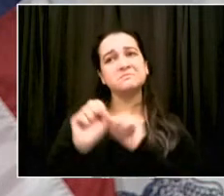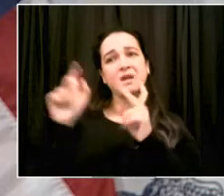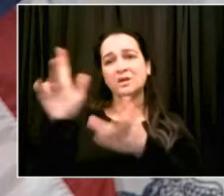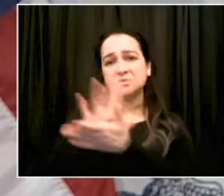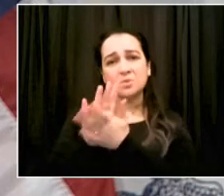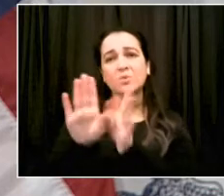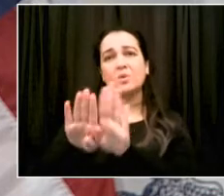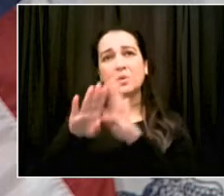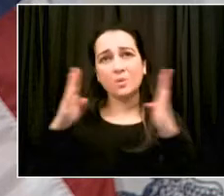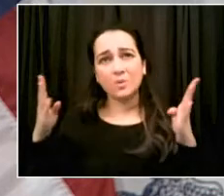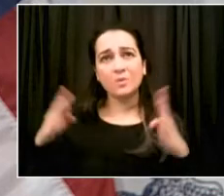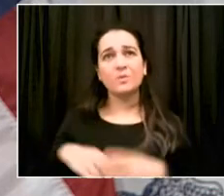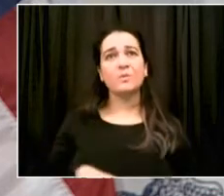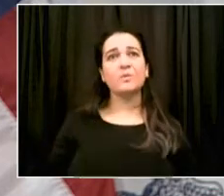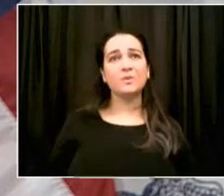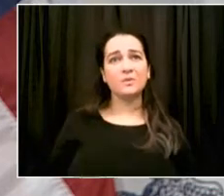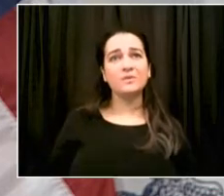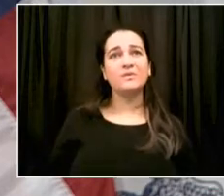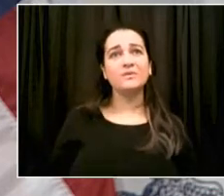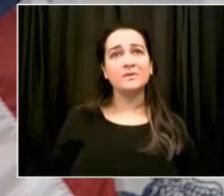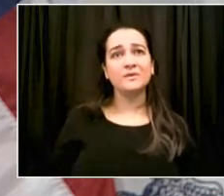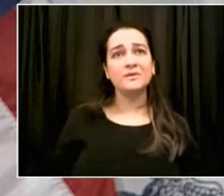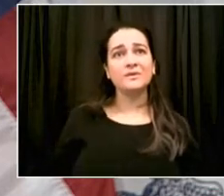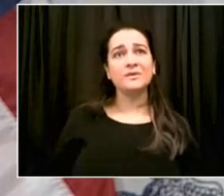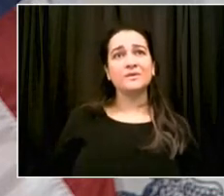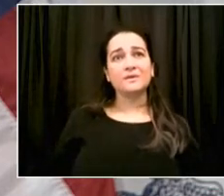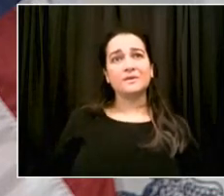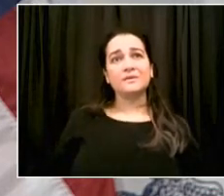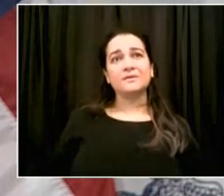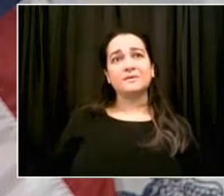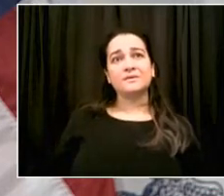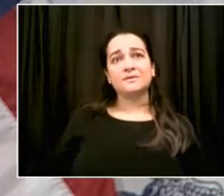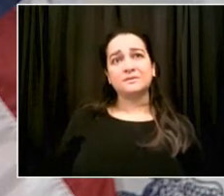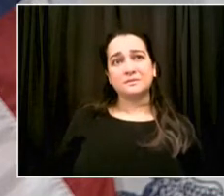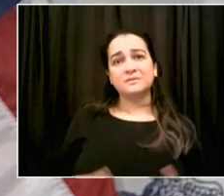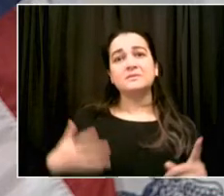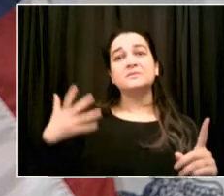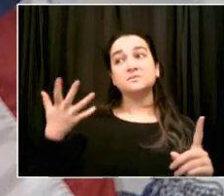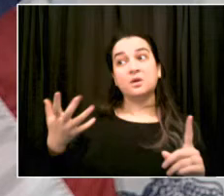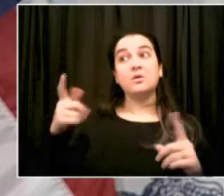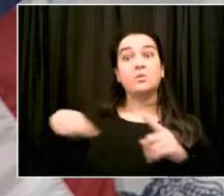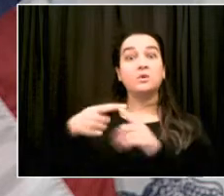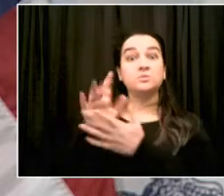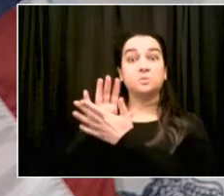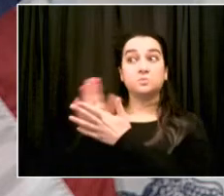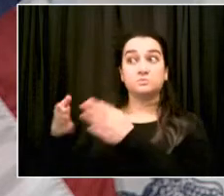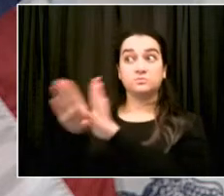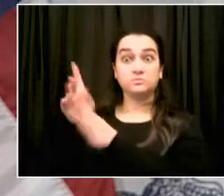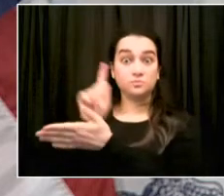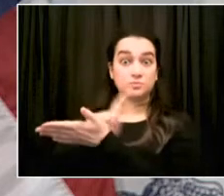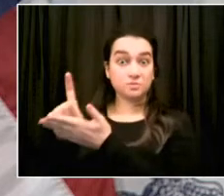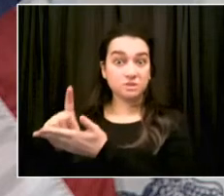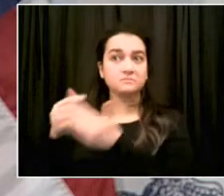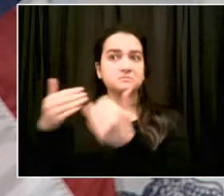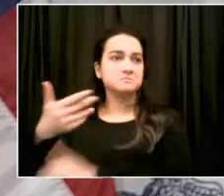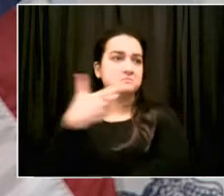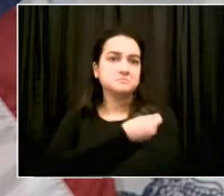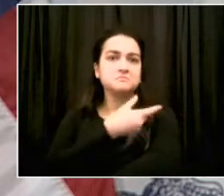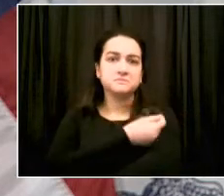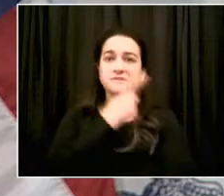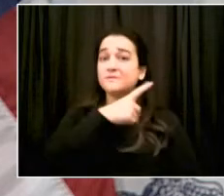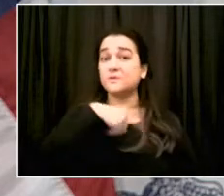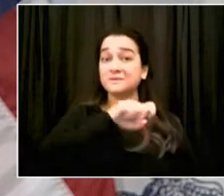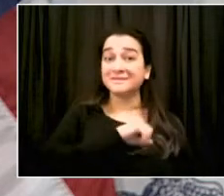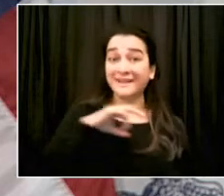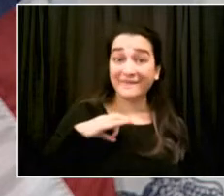and staff. Test and trace has been very effective in the schools. Sometimes there's a late test result. That's absolutely